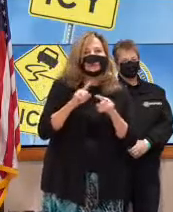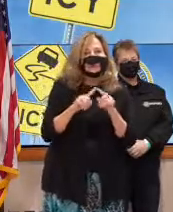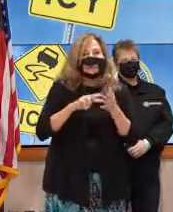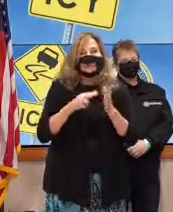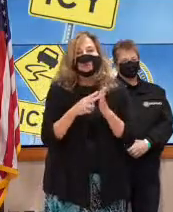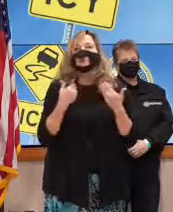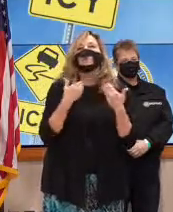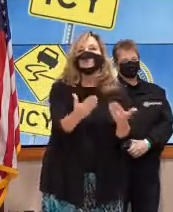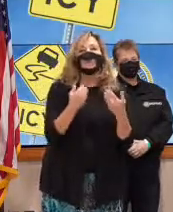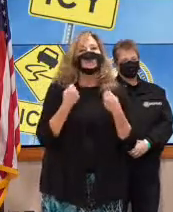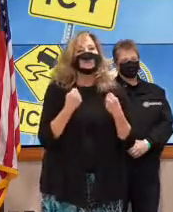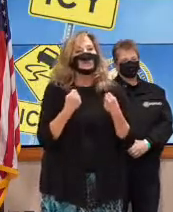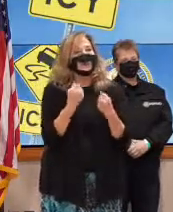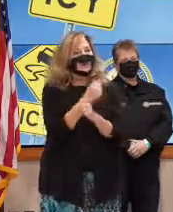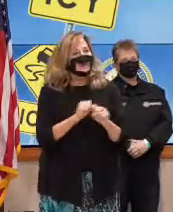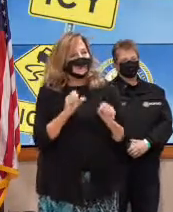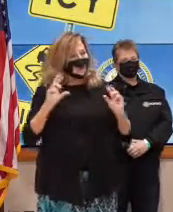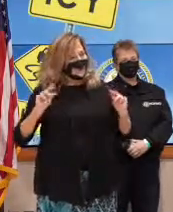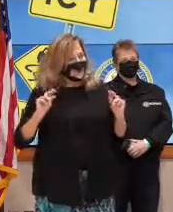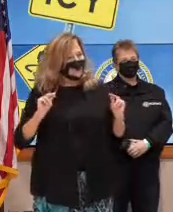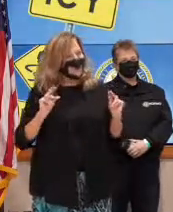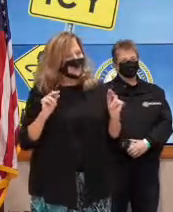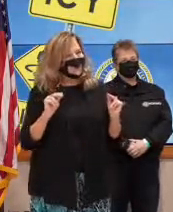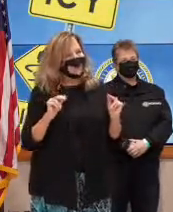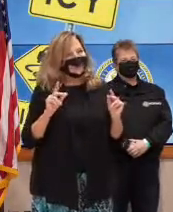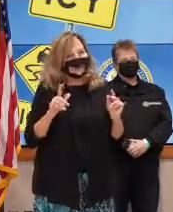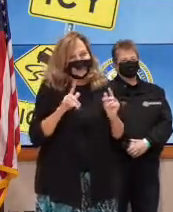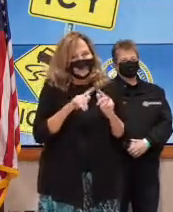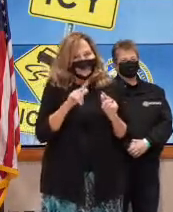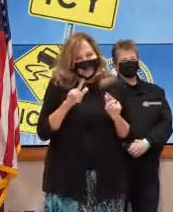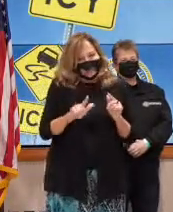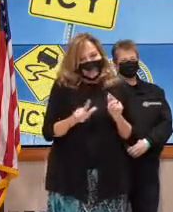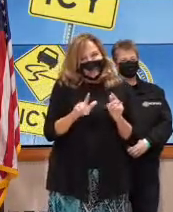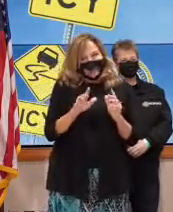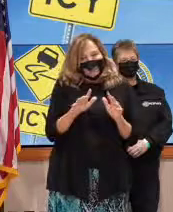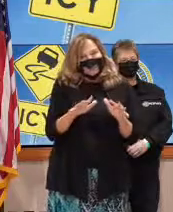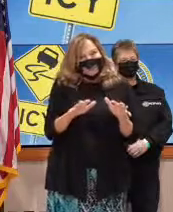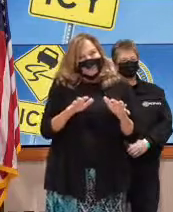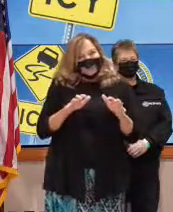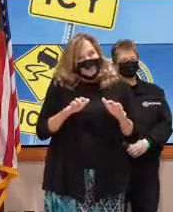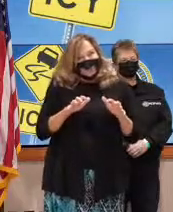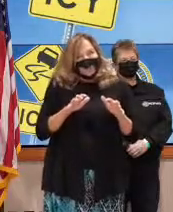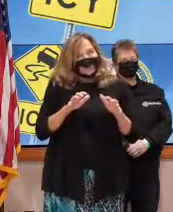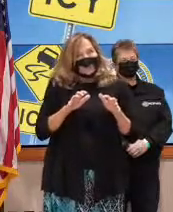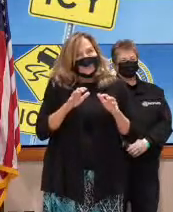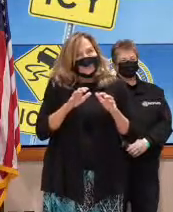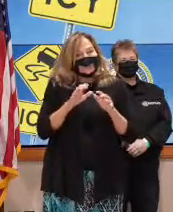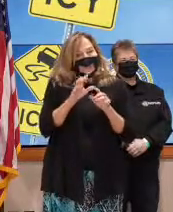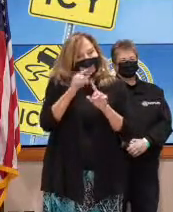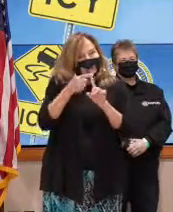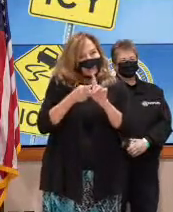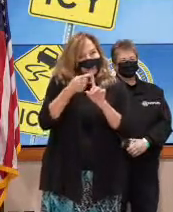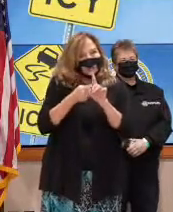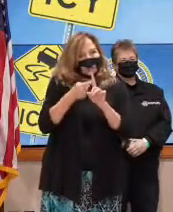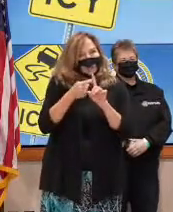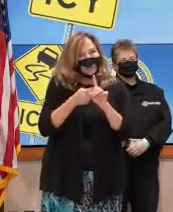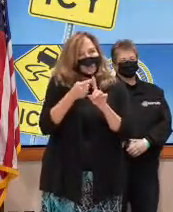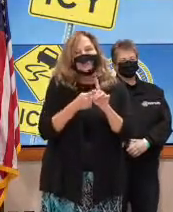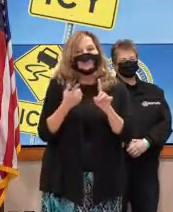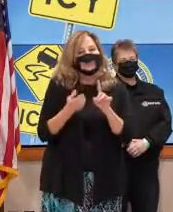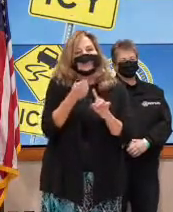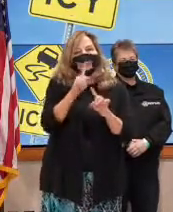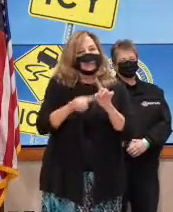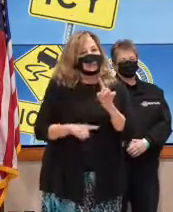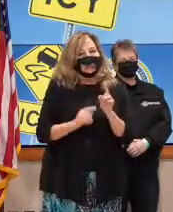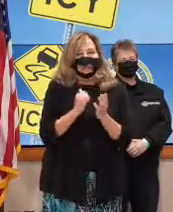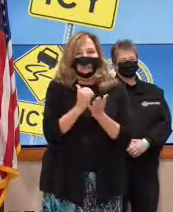A treatment will lower a freezing point, but not low enough to where it needs to be to sustain the type of weather we might expect based on